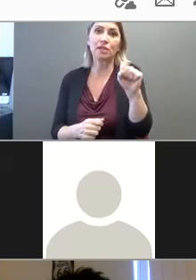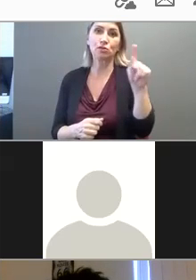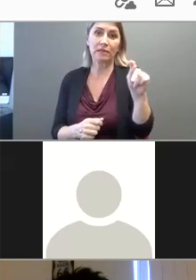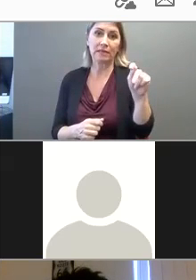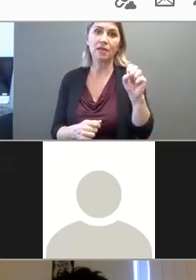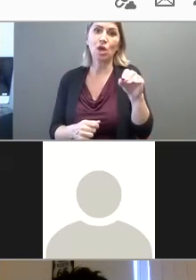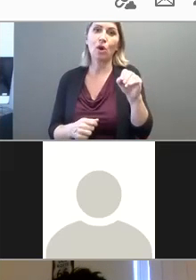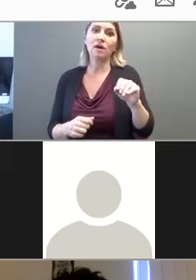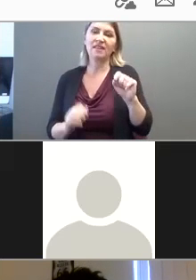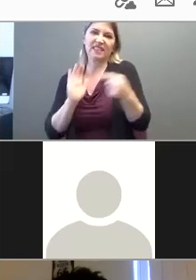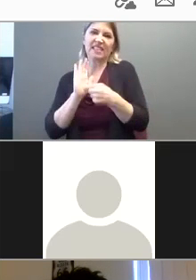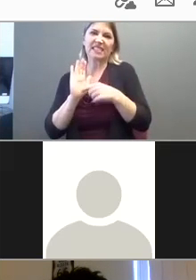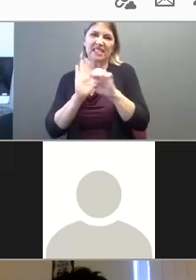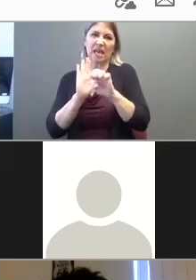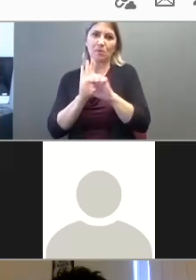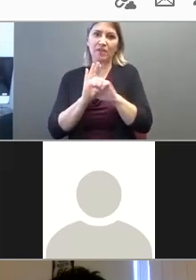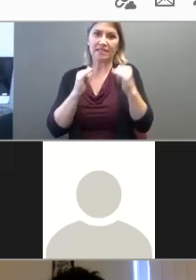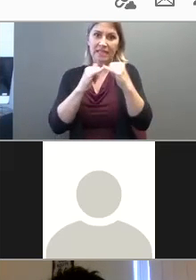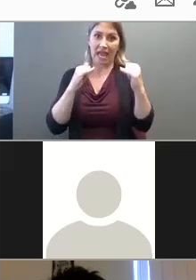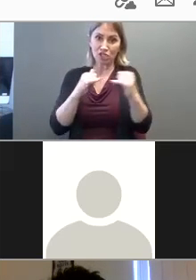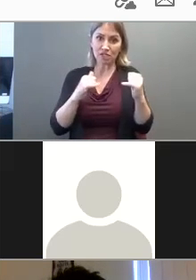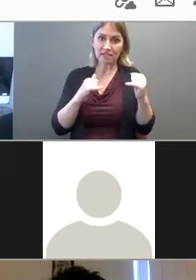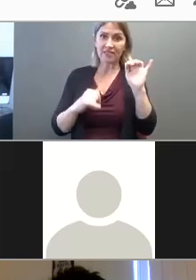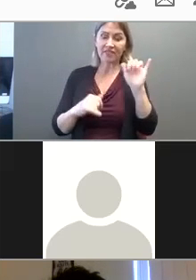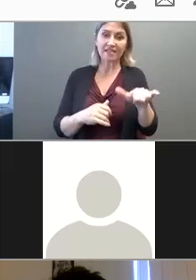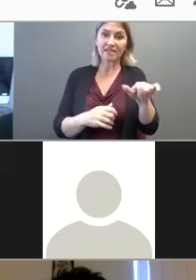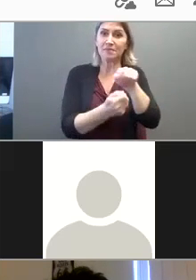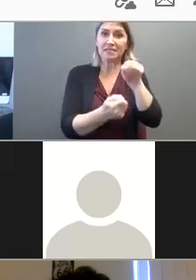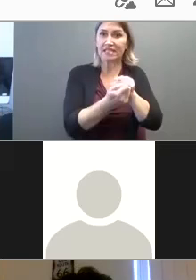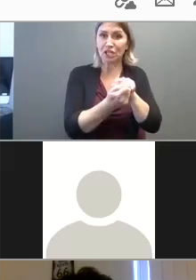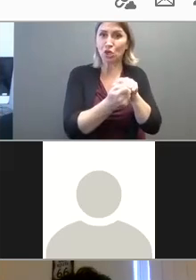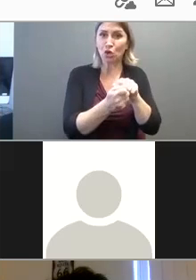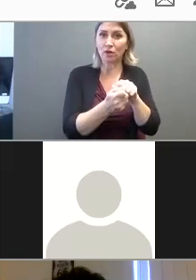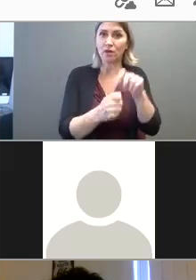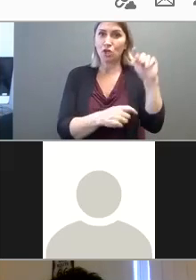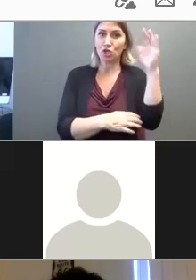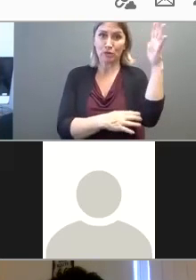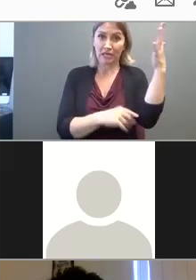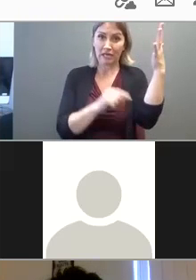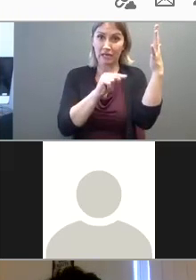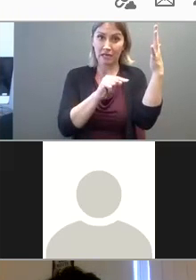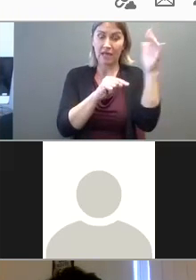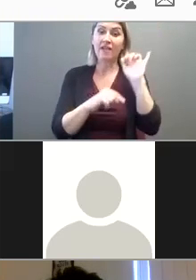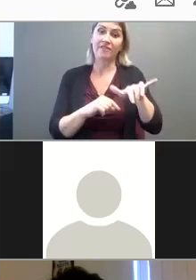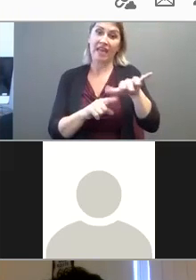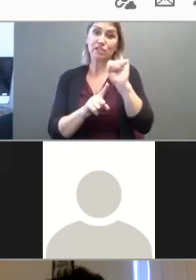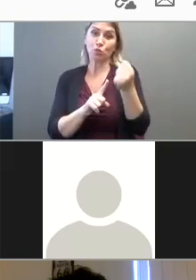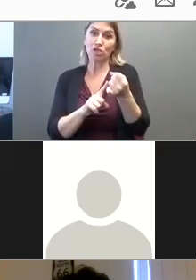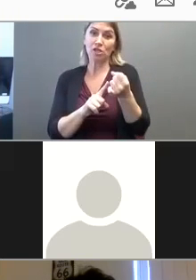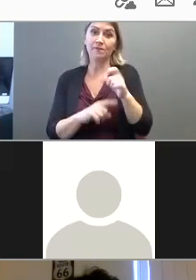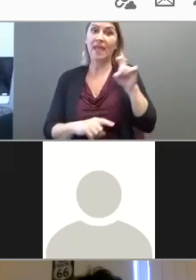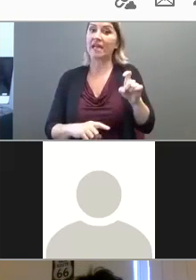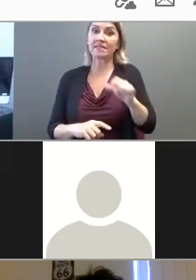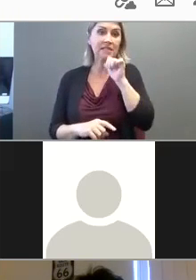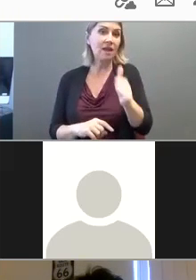this example, these set of edges are part of some particular minimum spanning tree. In that scenario, X does